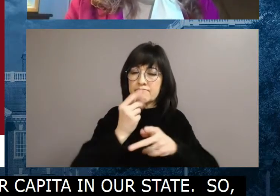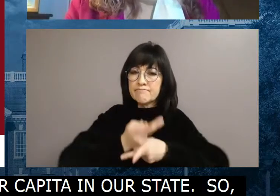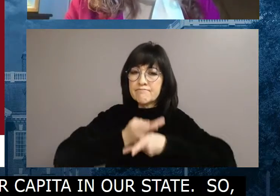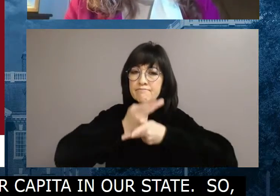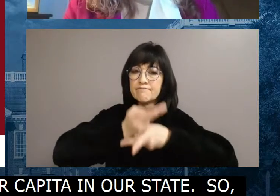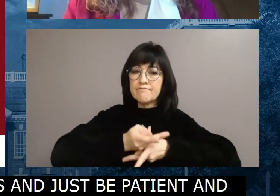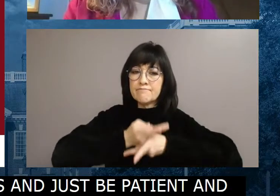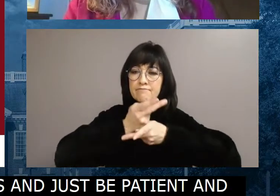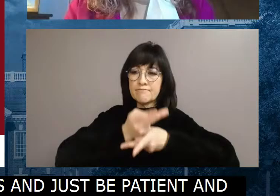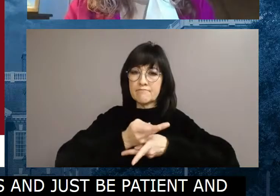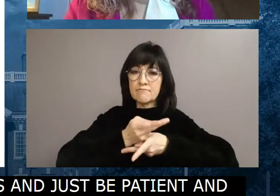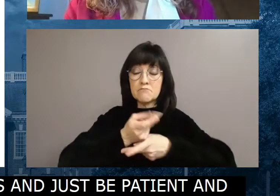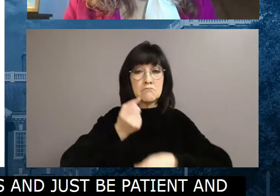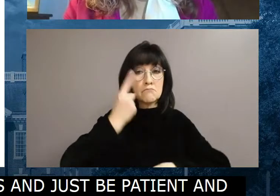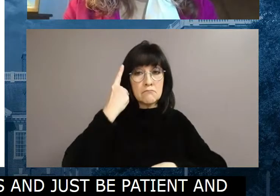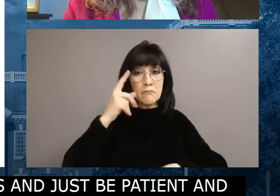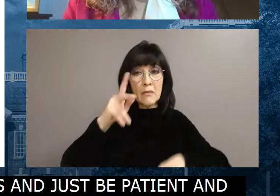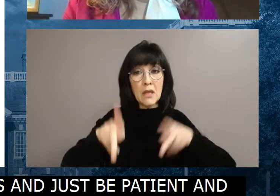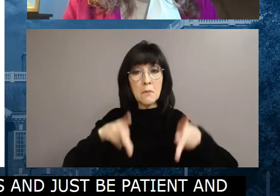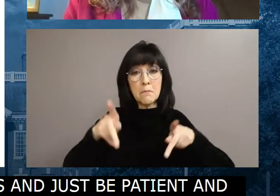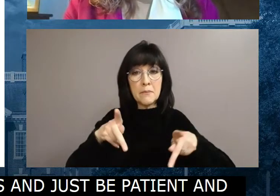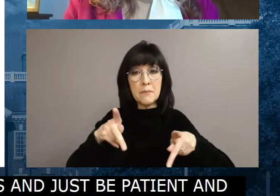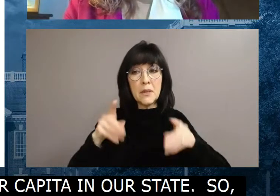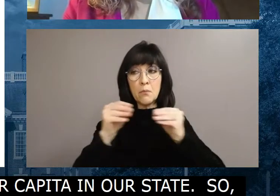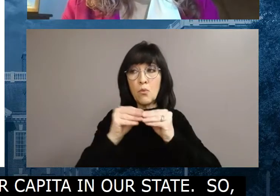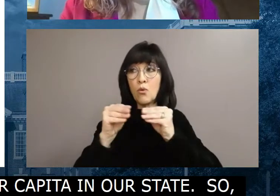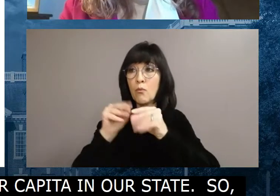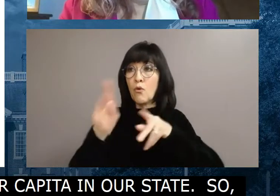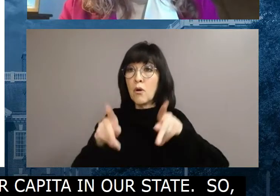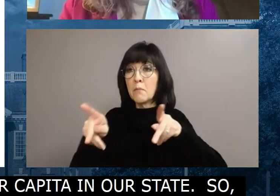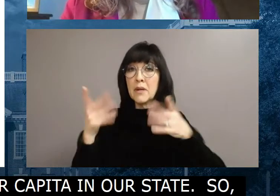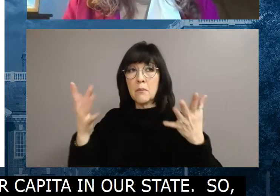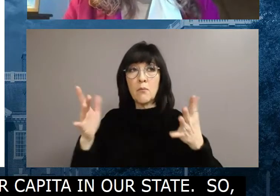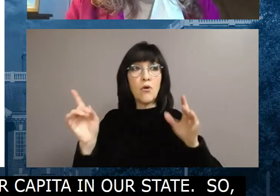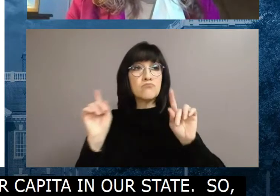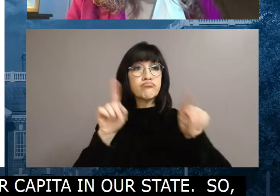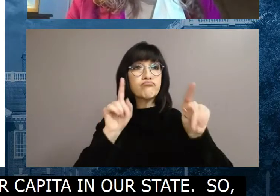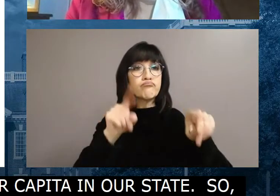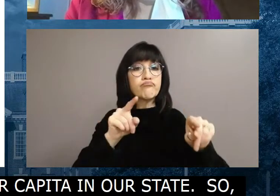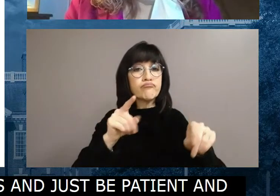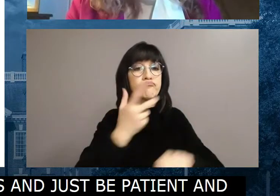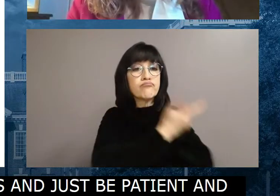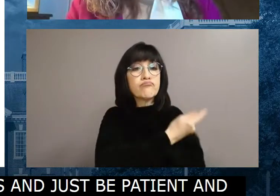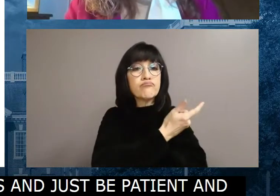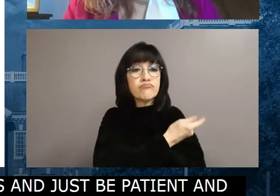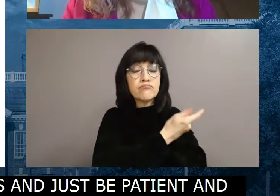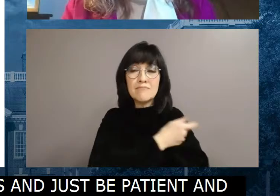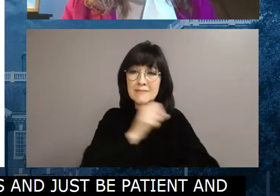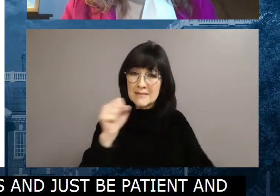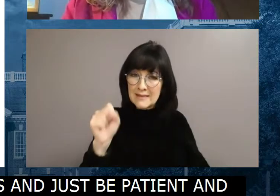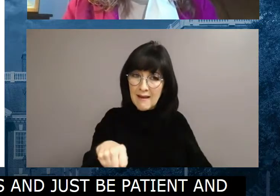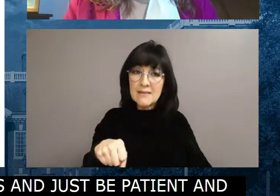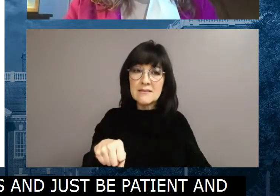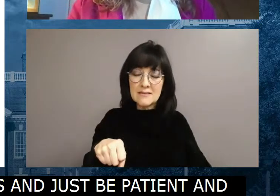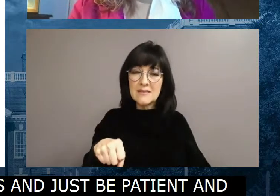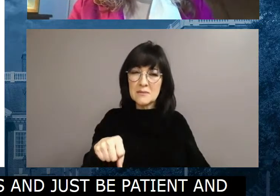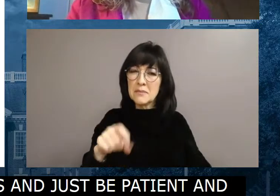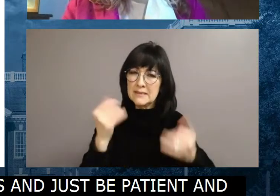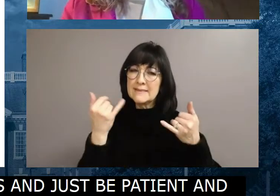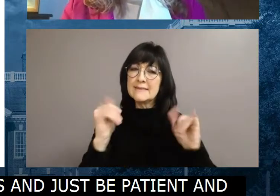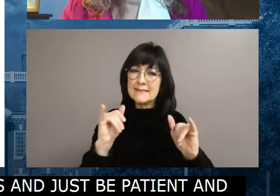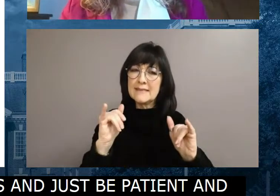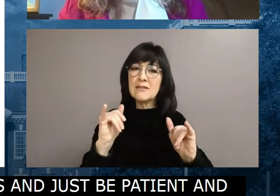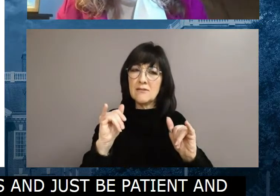look at our map of Delaware and our areas of concern, we have now increased to 9 zip codes, which are areas